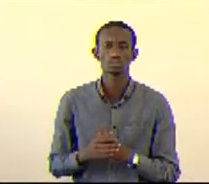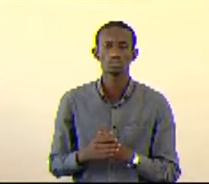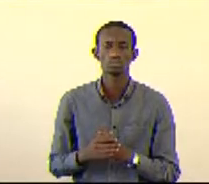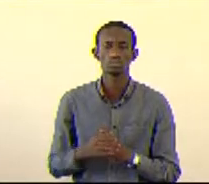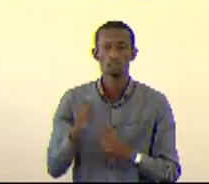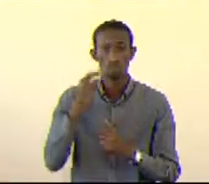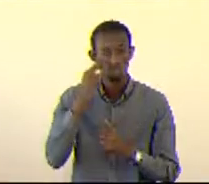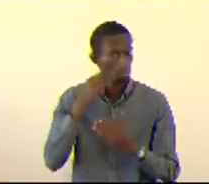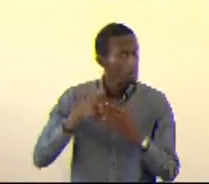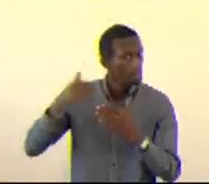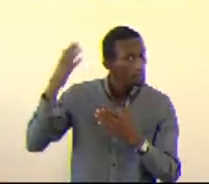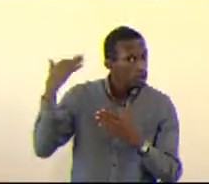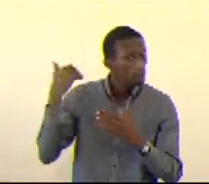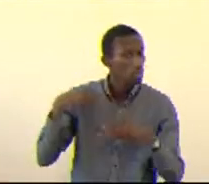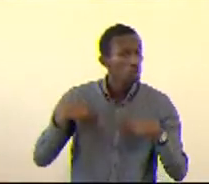assignment.